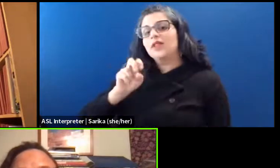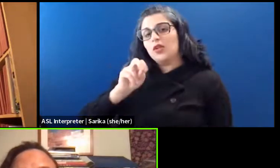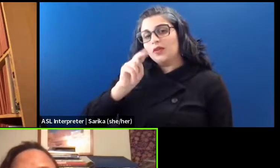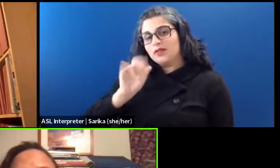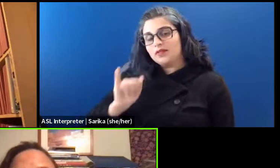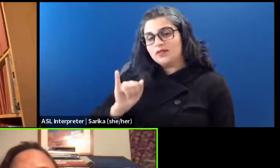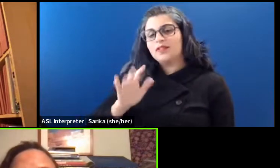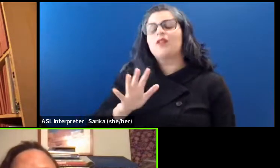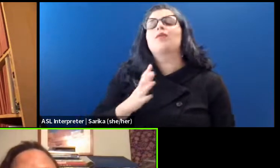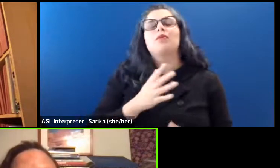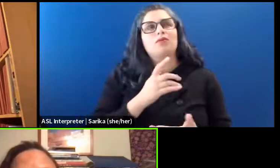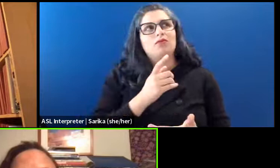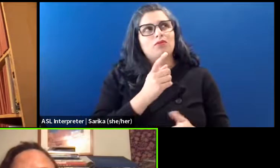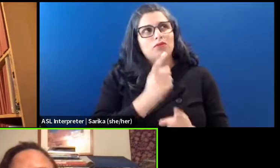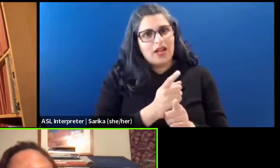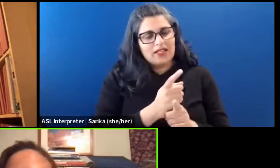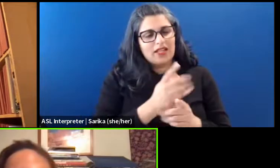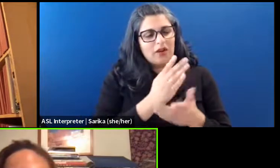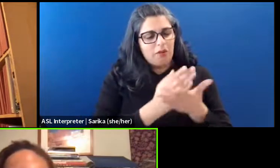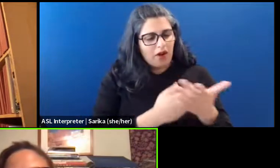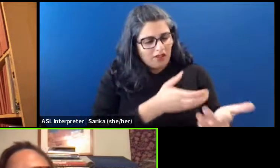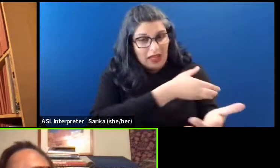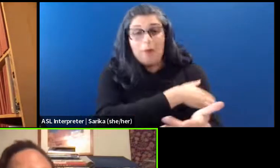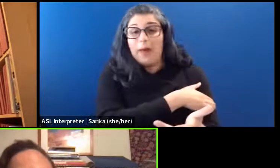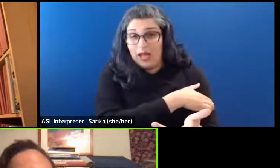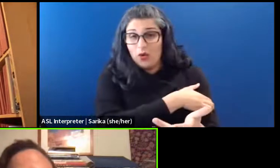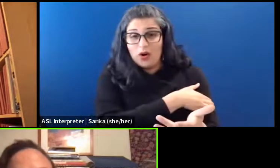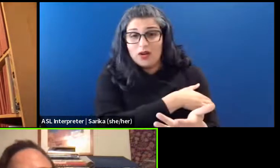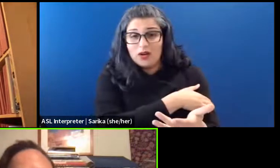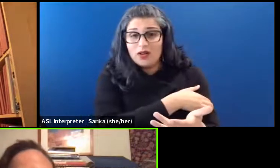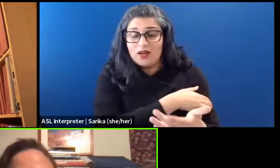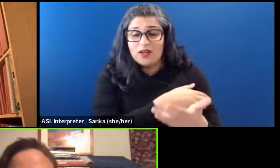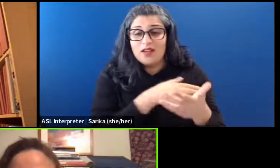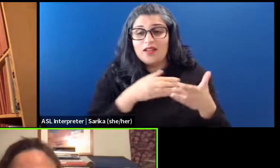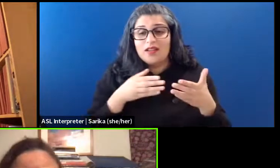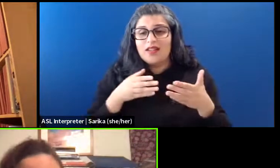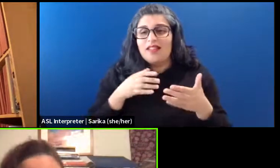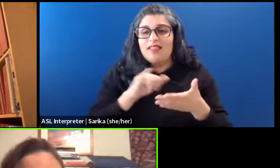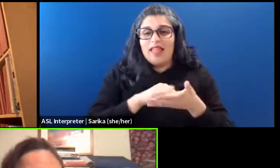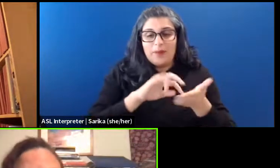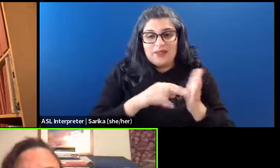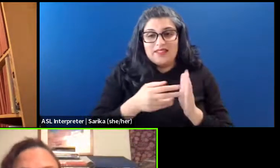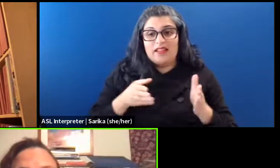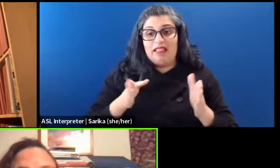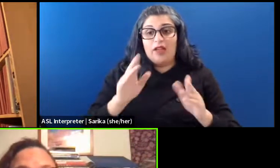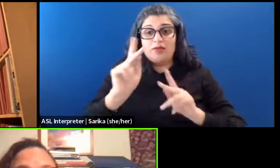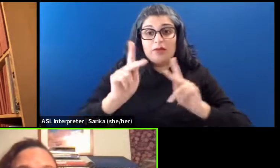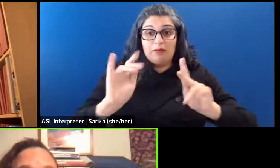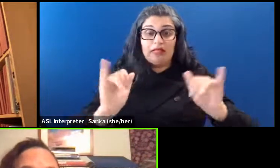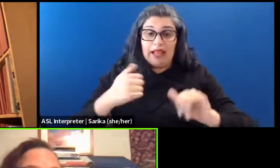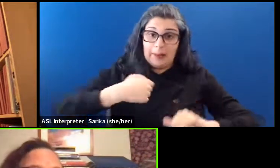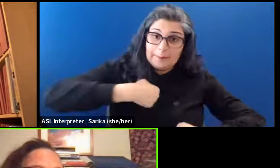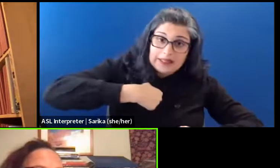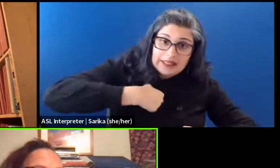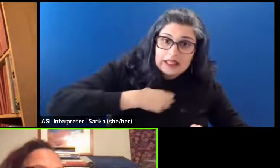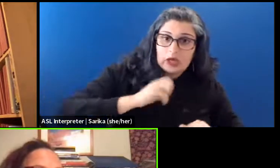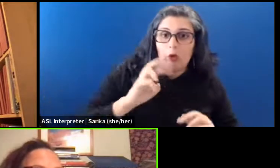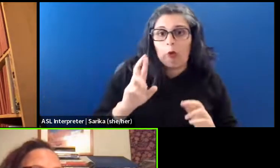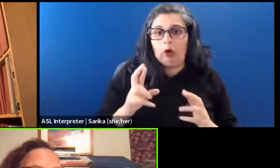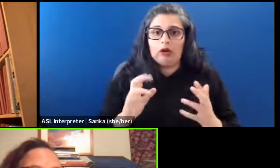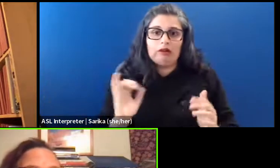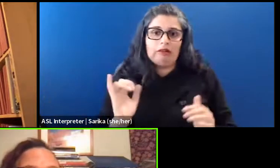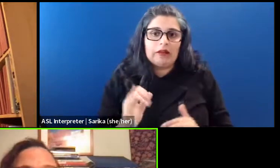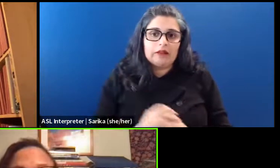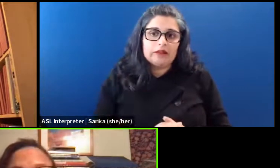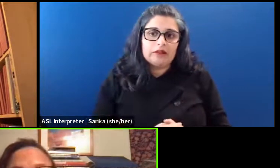in what it is that they're doing is it allows people like me, right? Or, you